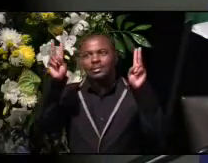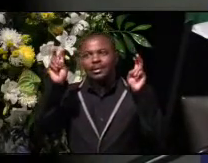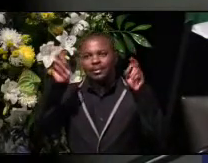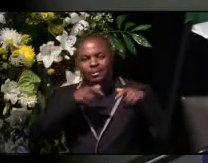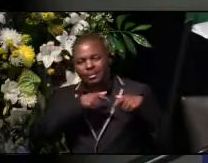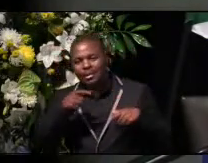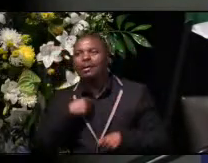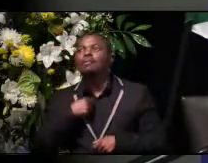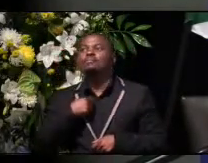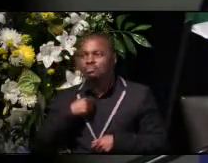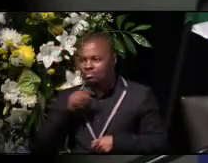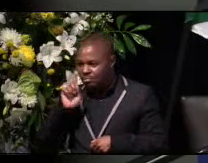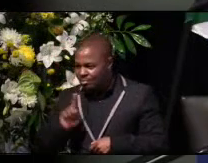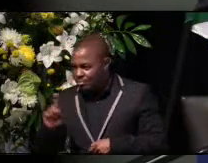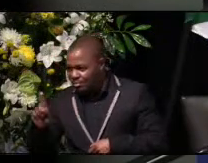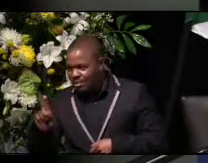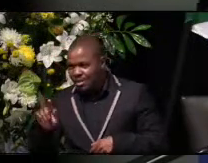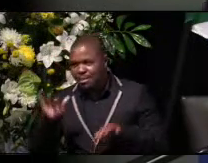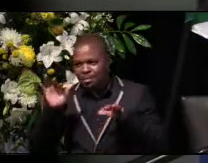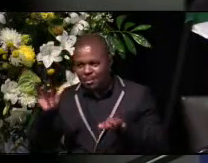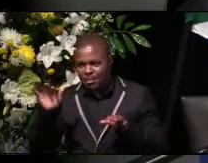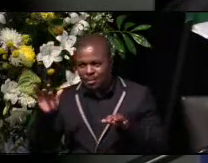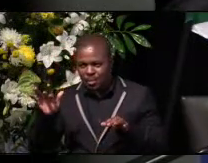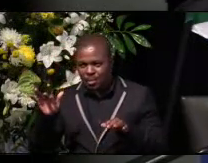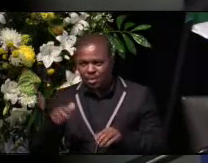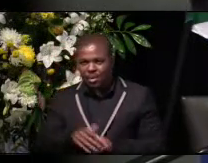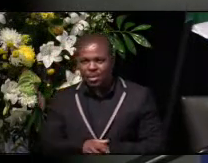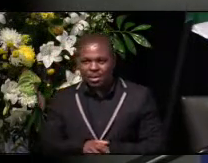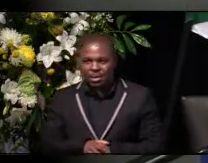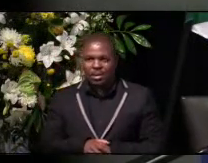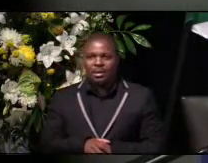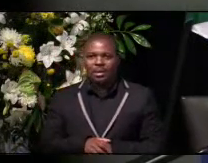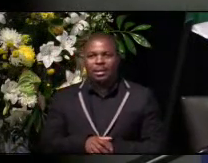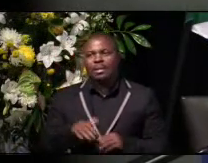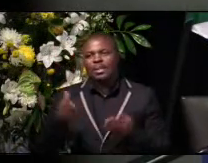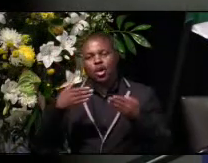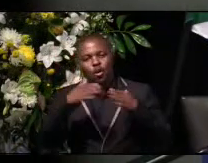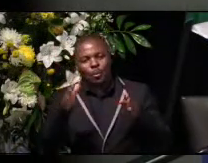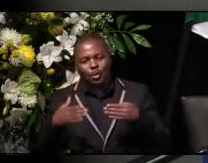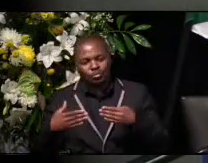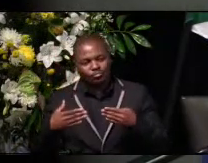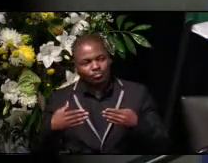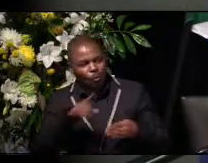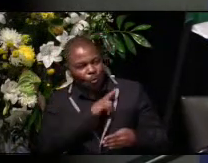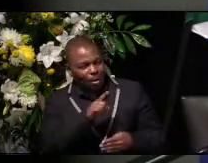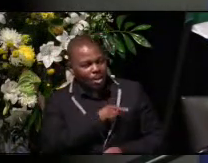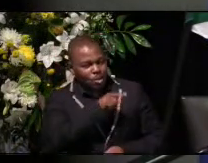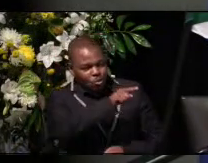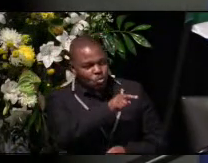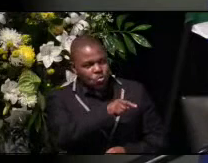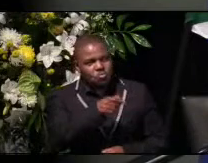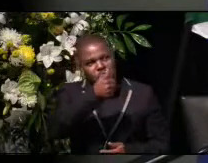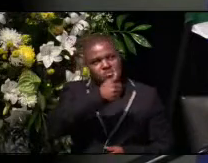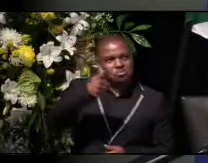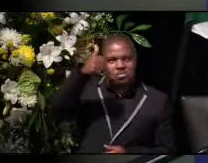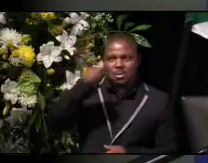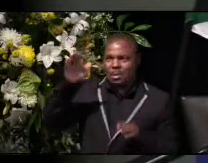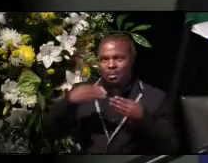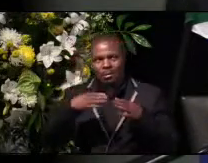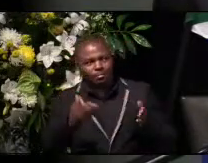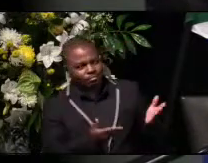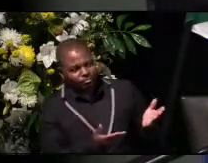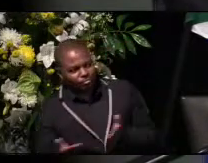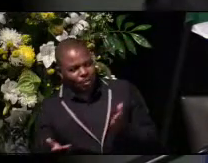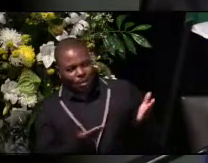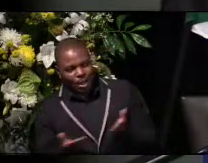you think they're opening the door to you they are not they're opening it too I thought the title you know so so so it's it's it's it's it's